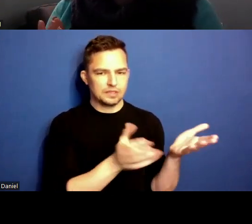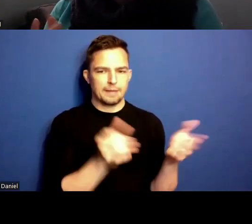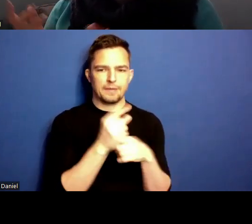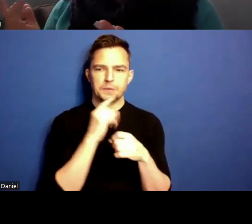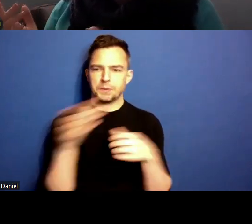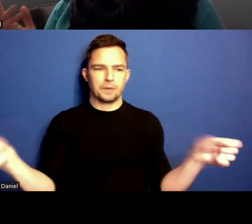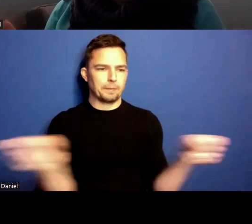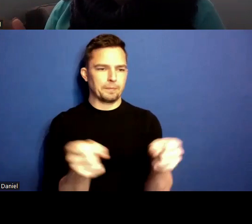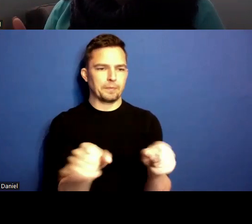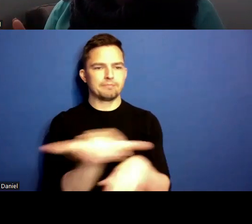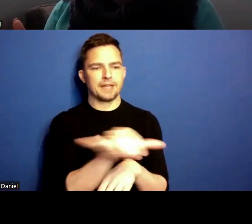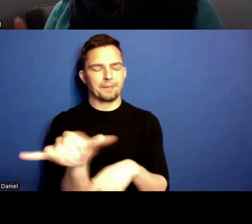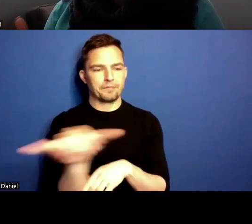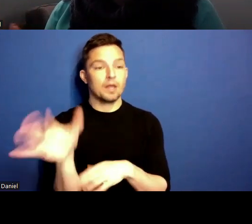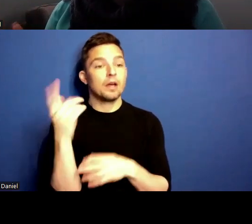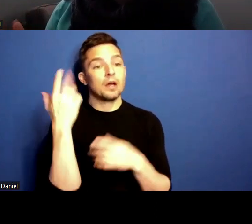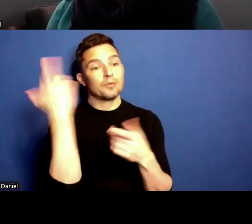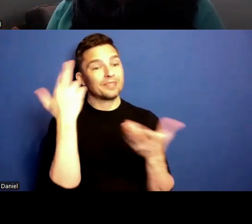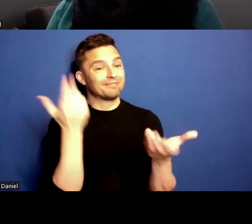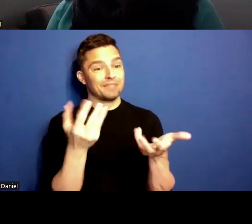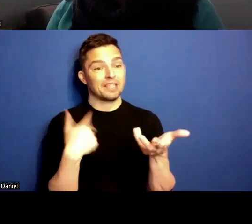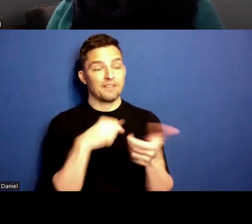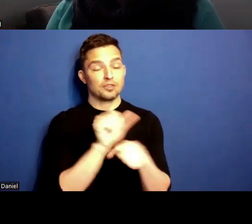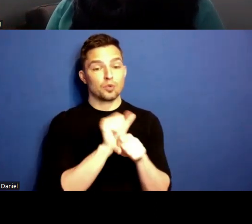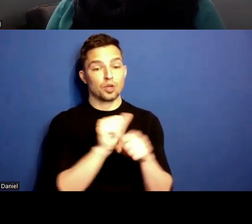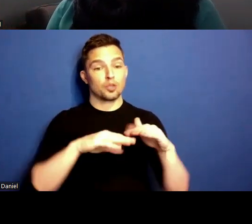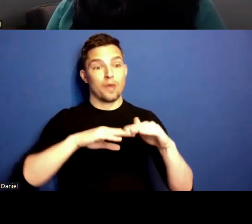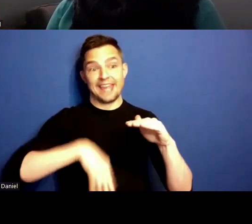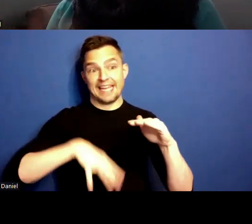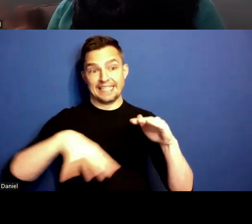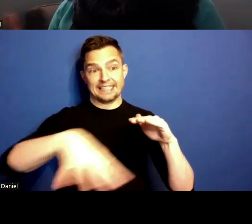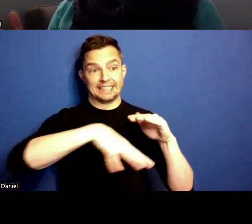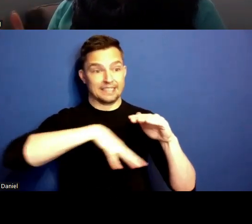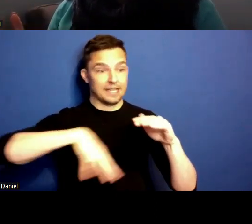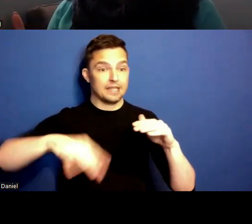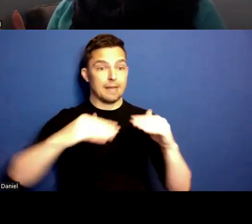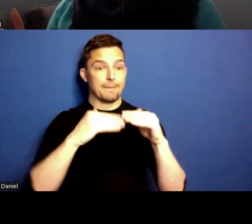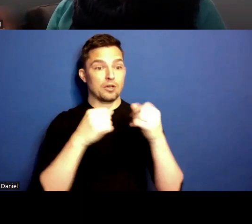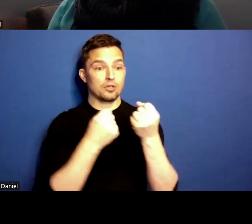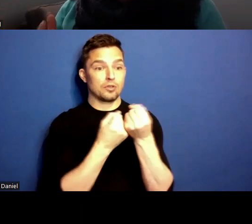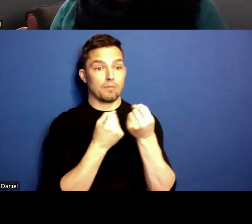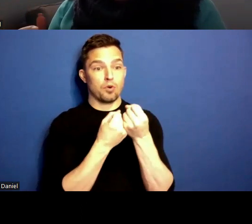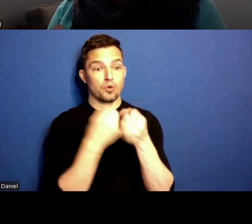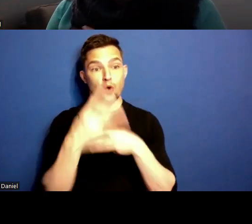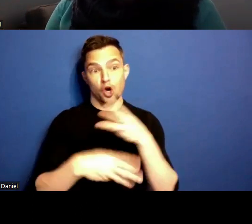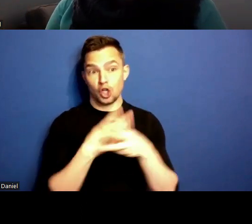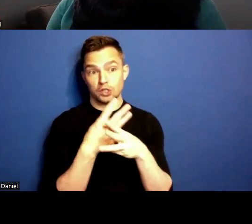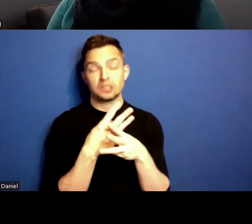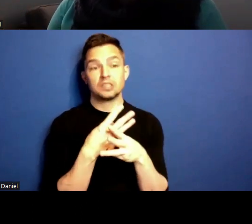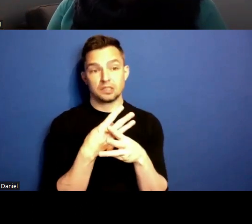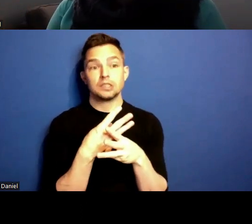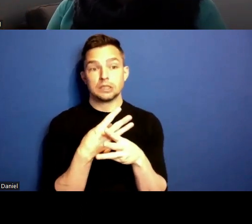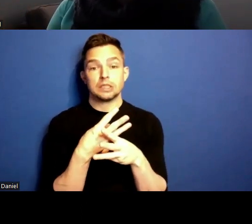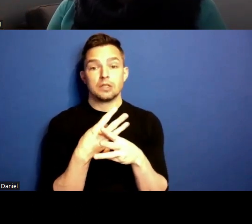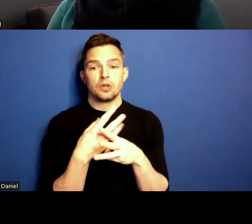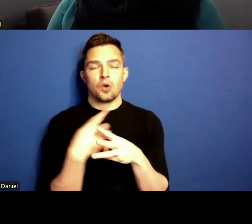as many of us who have worked within the peer support world, we